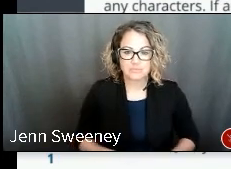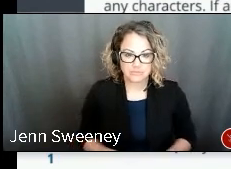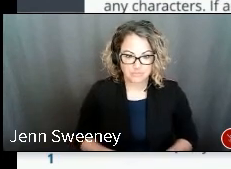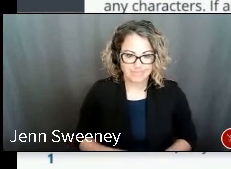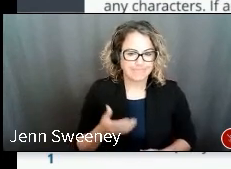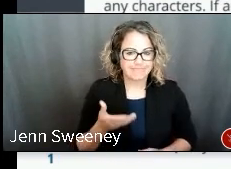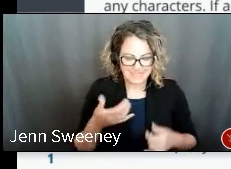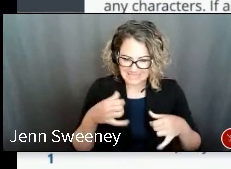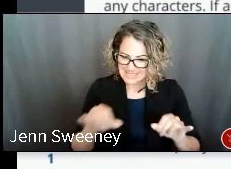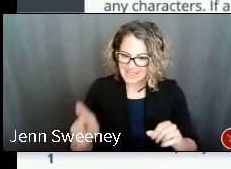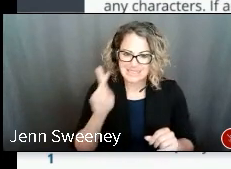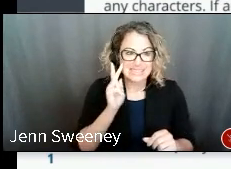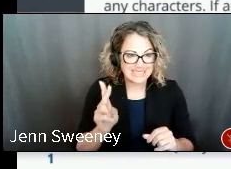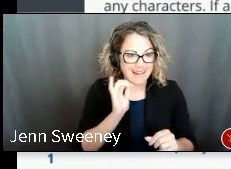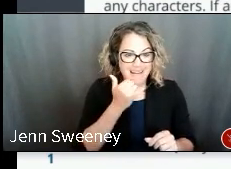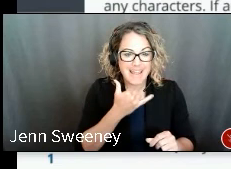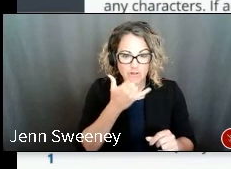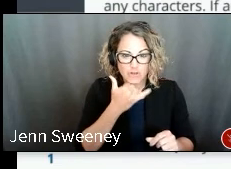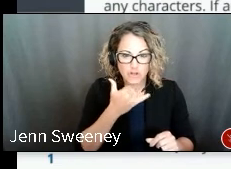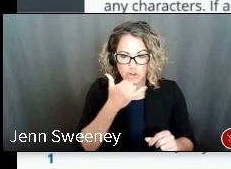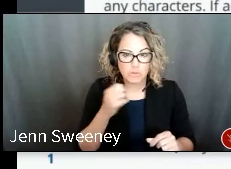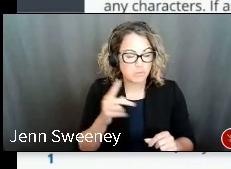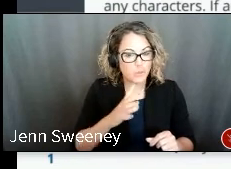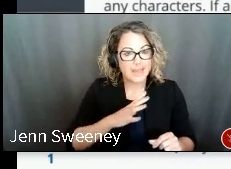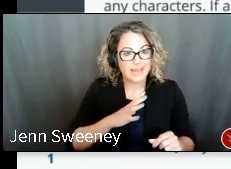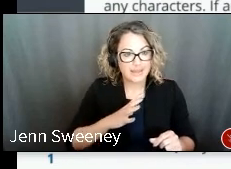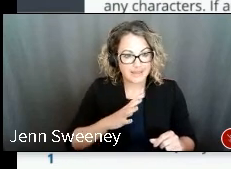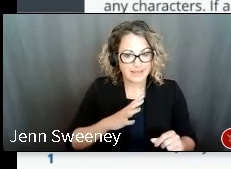I'm still seeing, okay, it's the